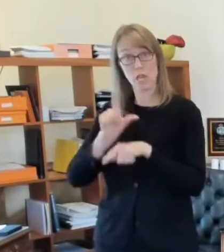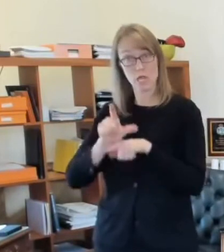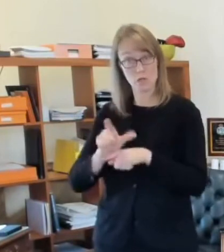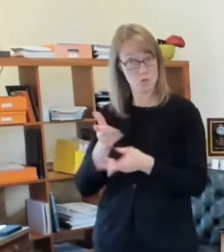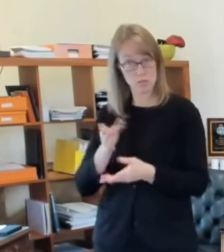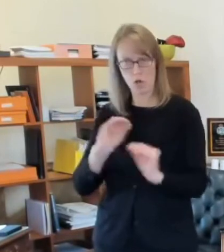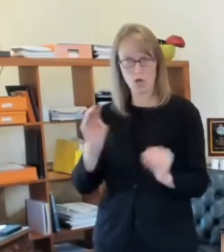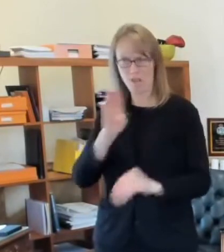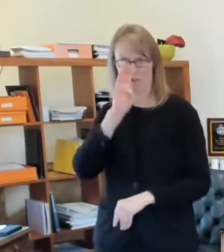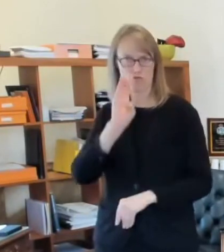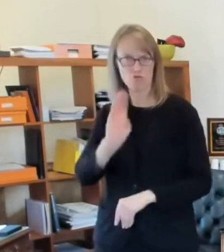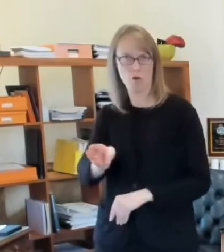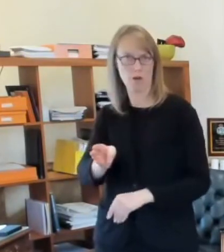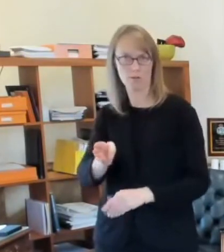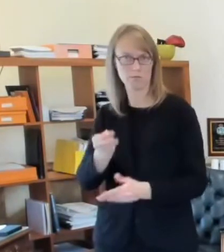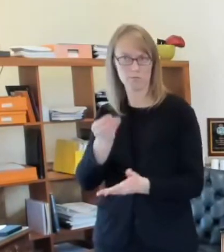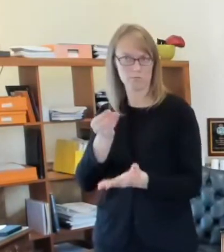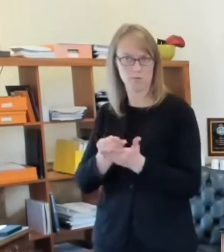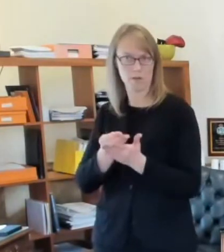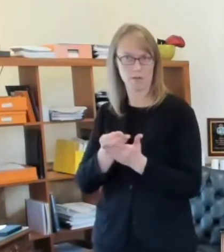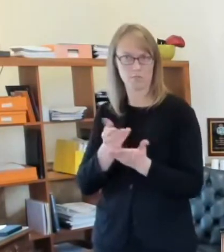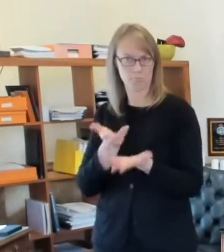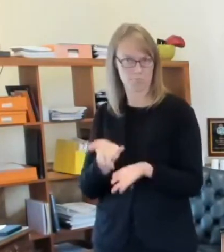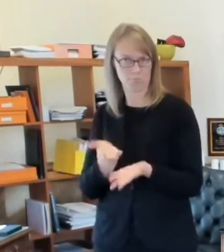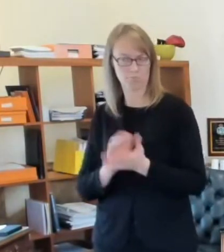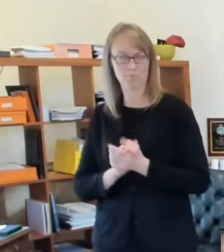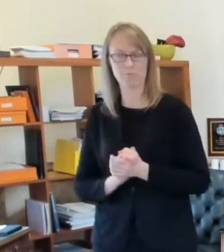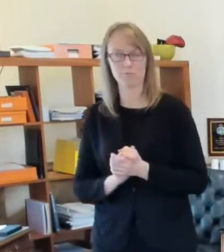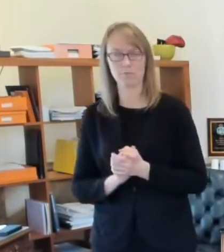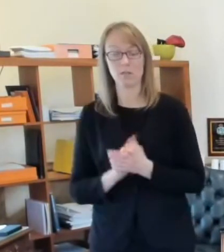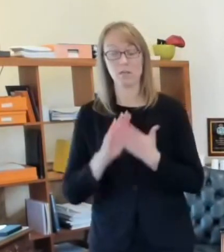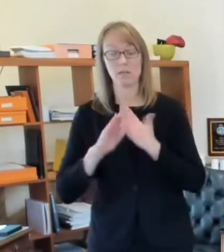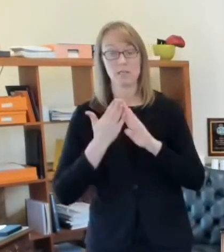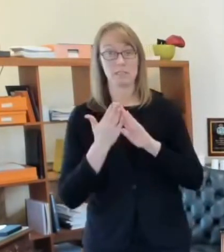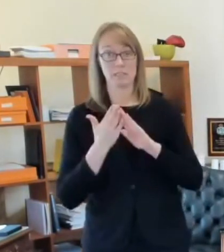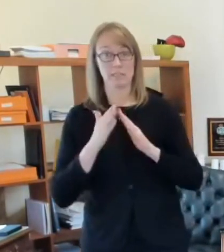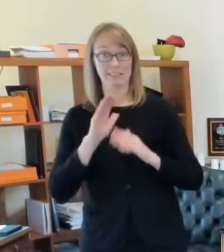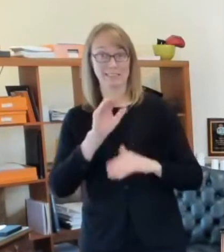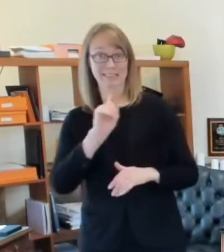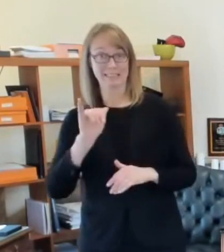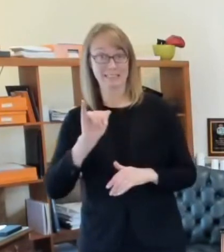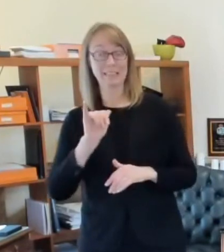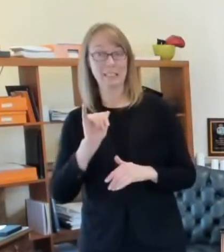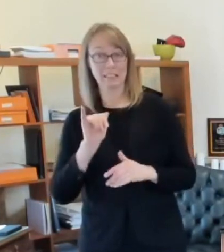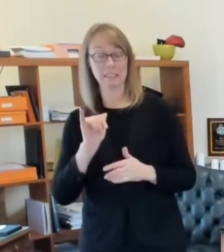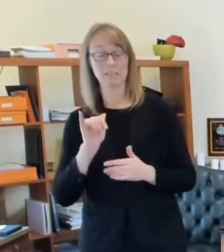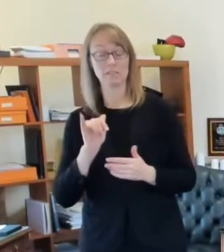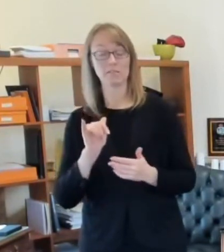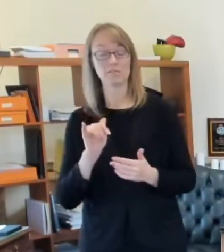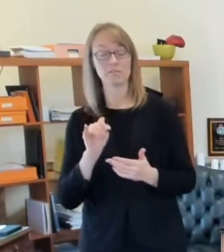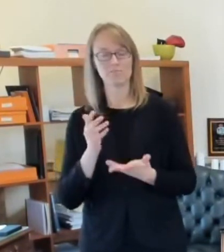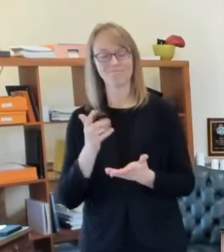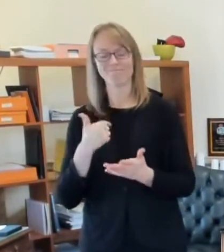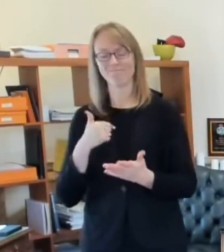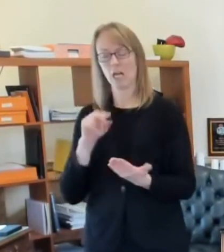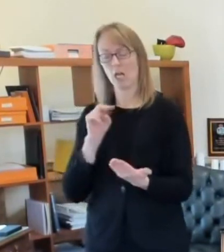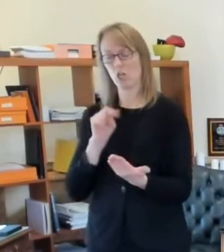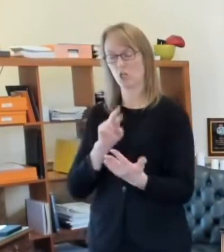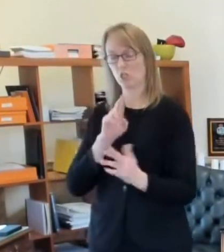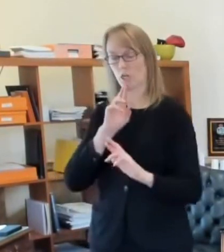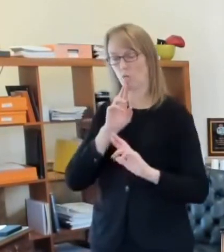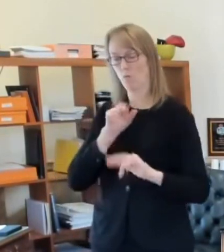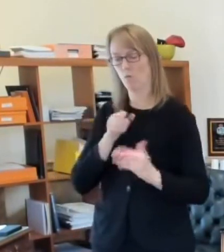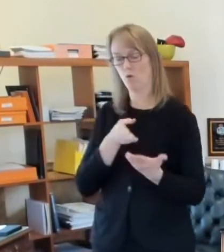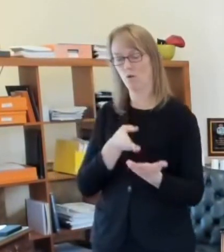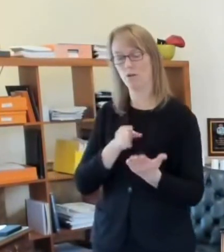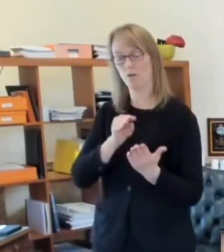front of me. Okay. From the city's point of view, I looked at the report this morning. We're giving a report to the Board